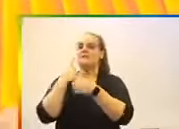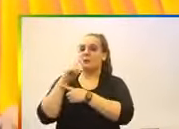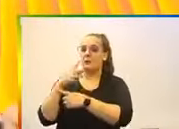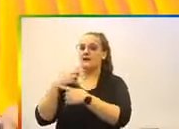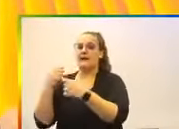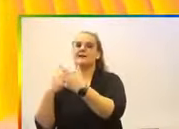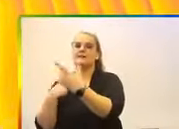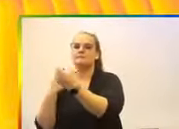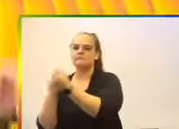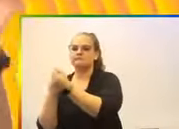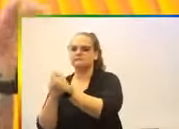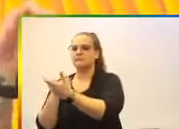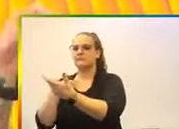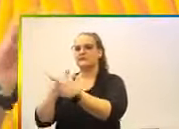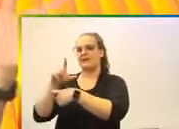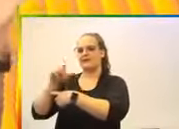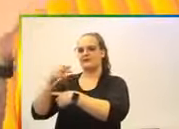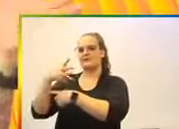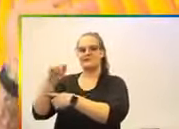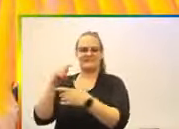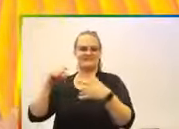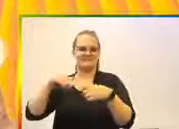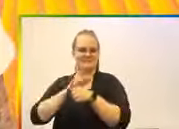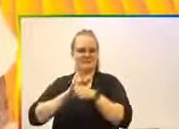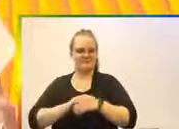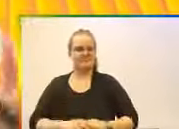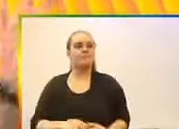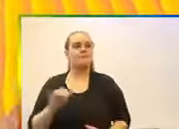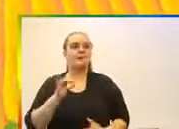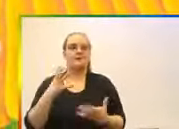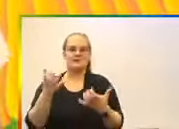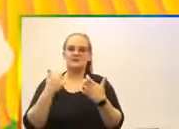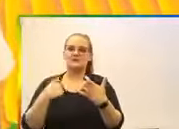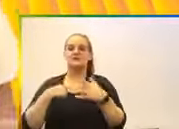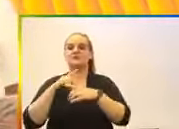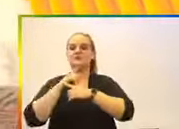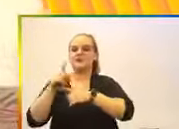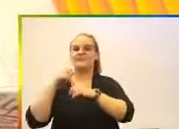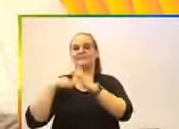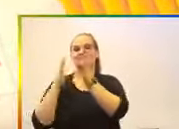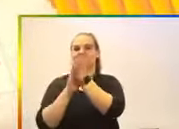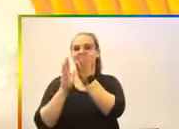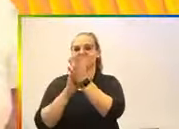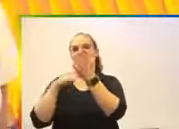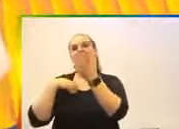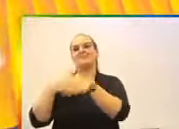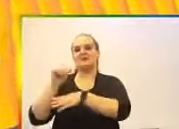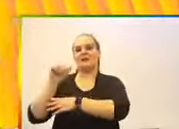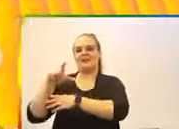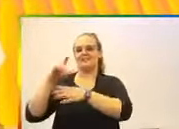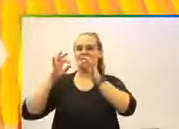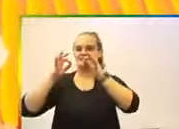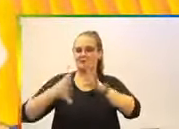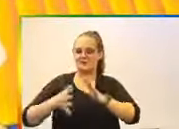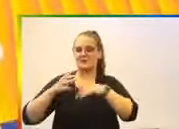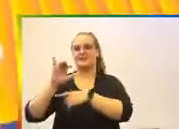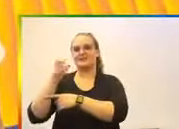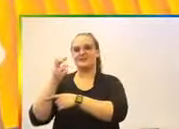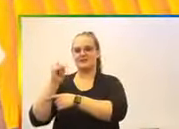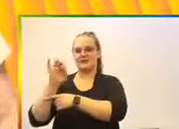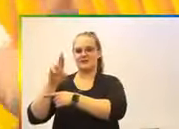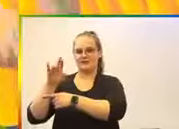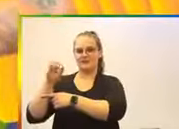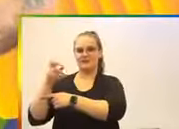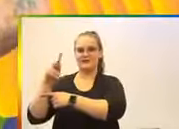Peak region. I'd also like to send a special shout out to our ASL interpreter, Jennifer Jackson, who has been incredibly